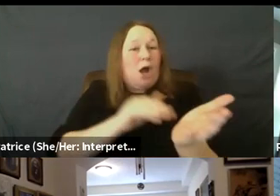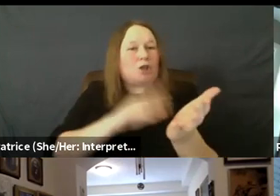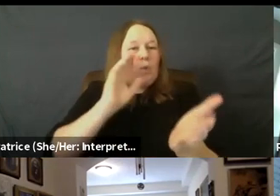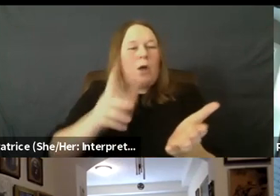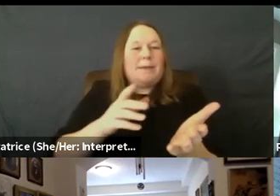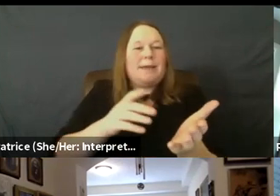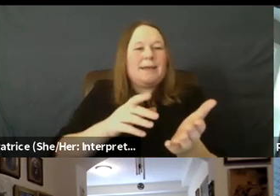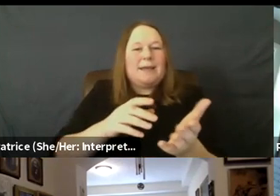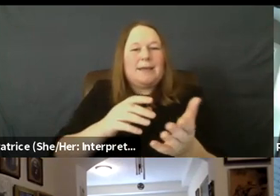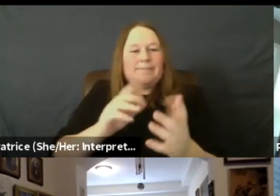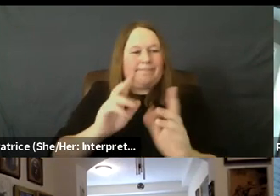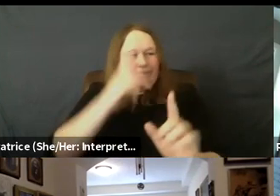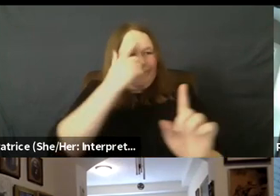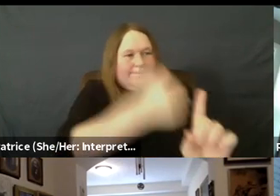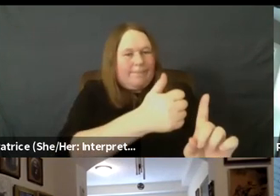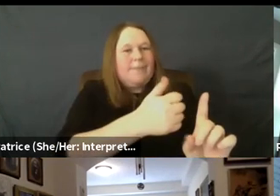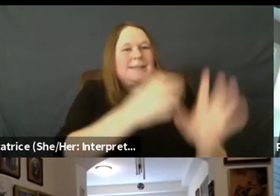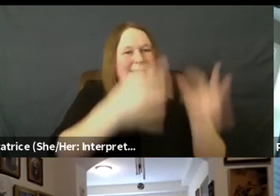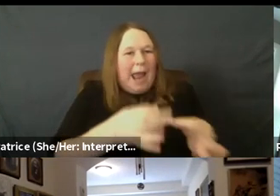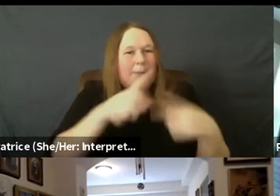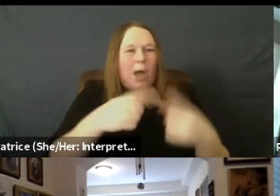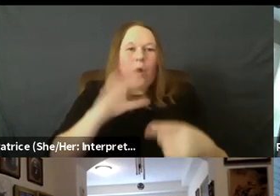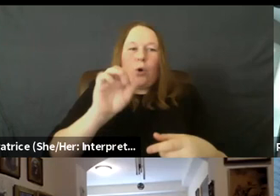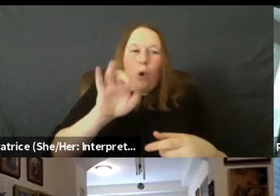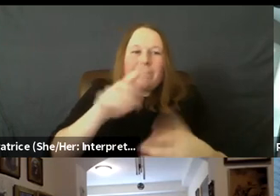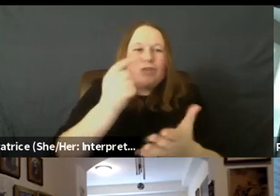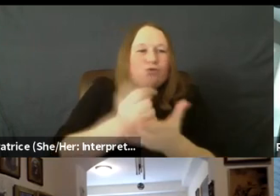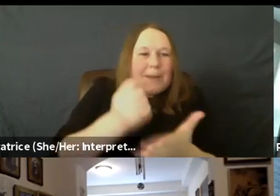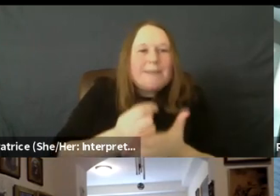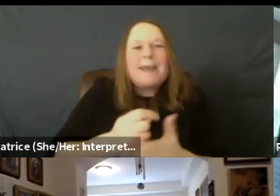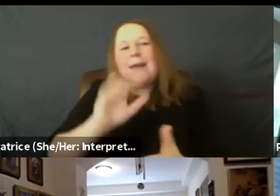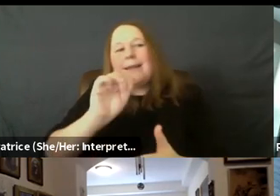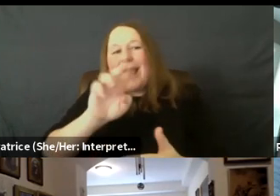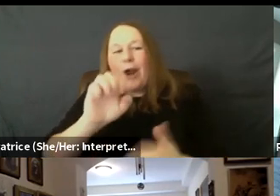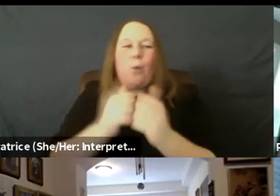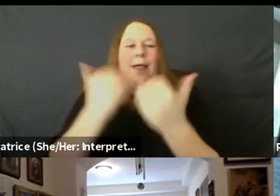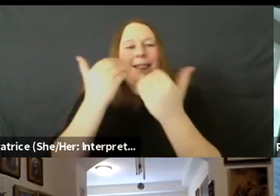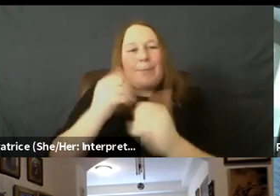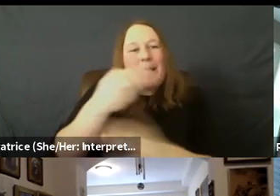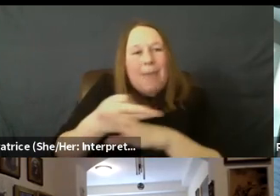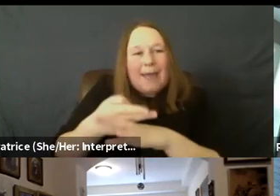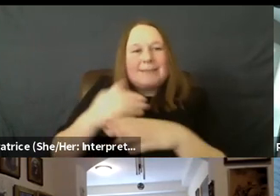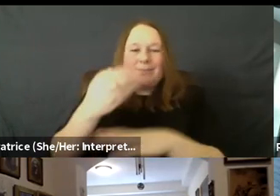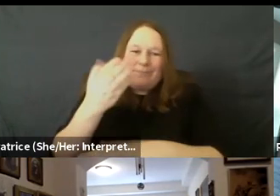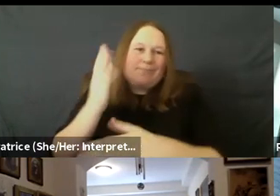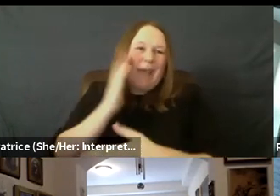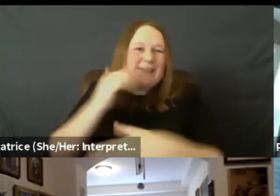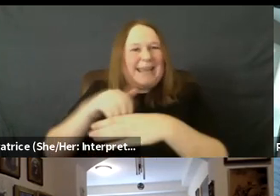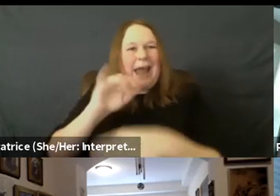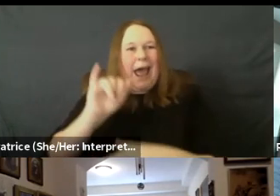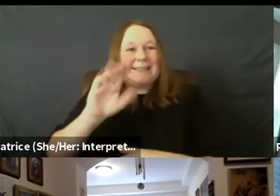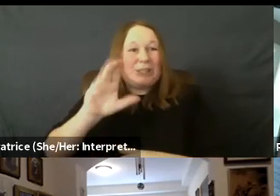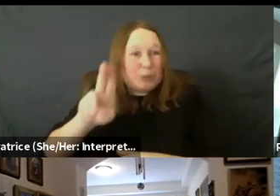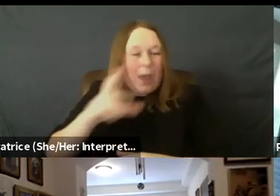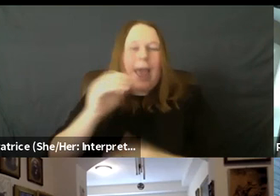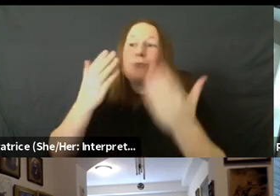turning to make decisions about, again, about COVID treatment, about care with limited beds in an ICU, and that